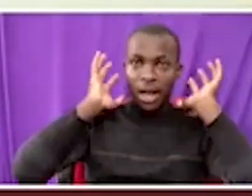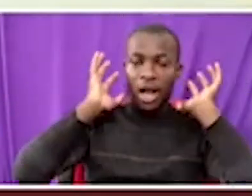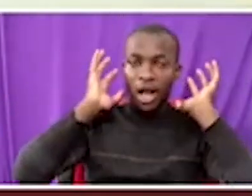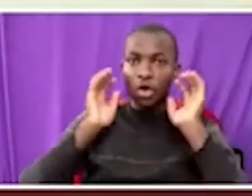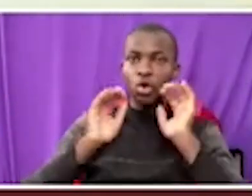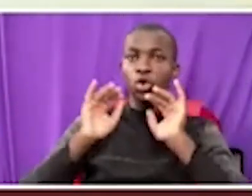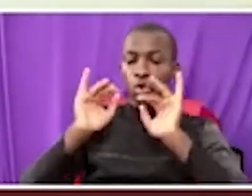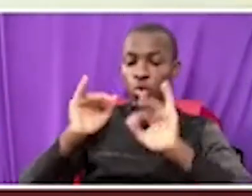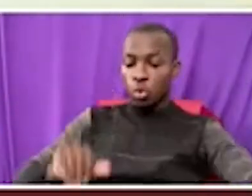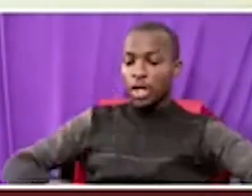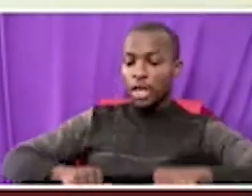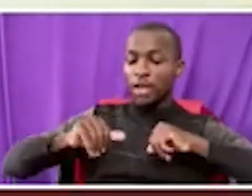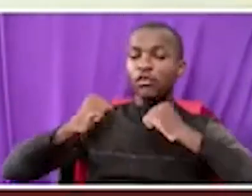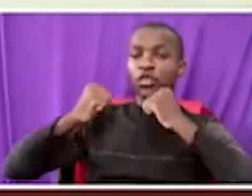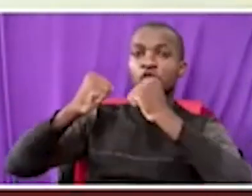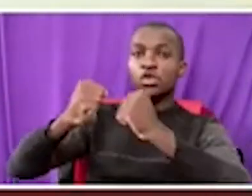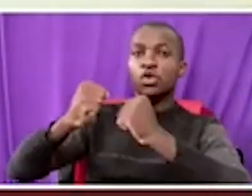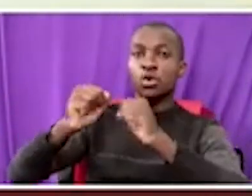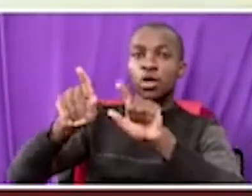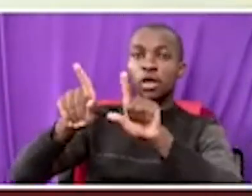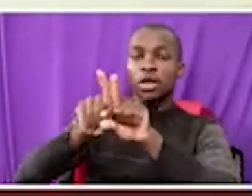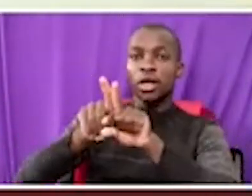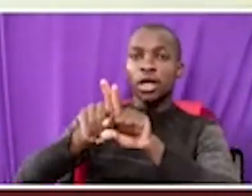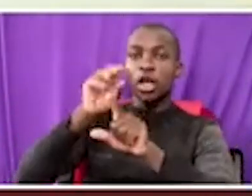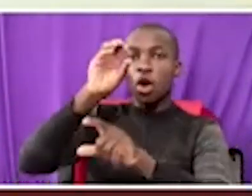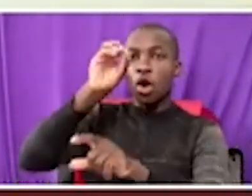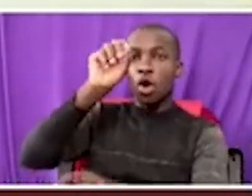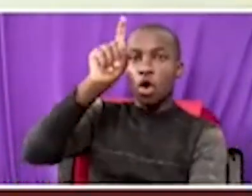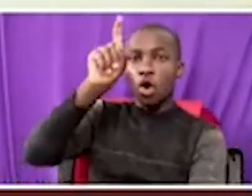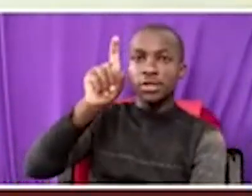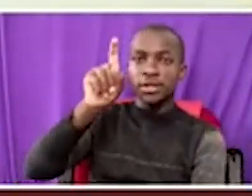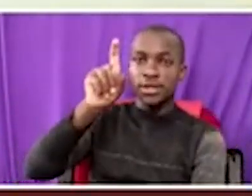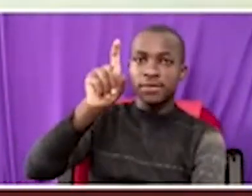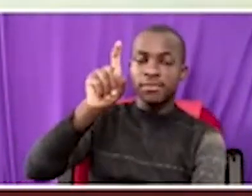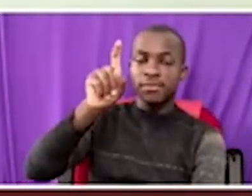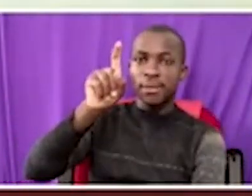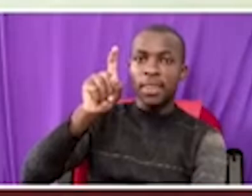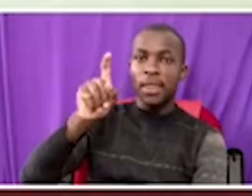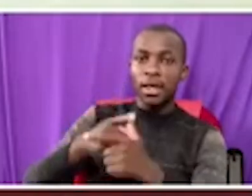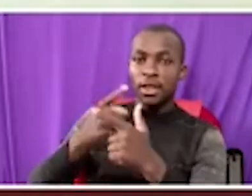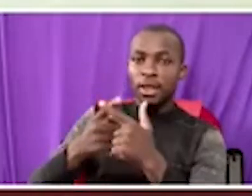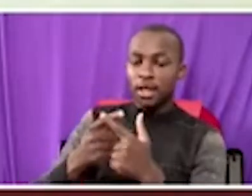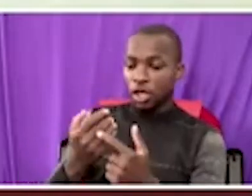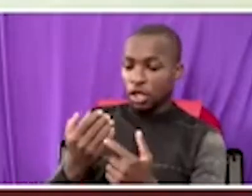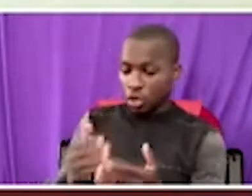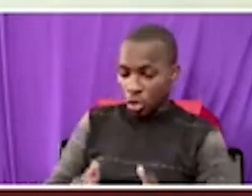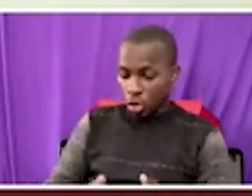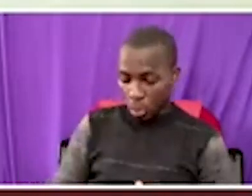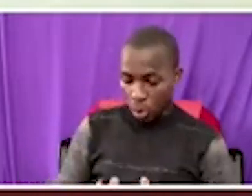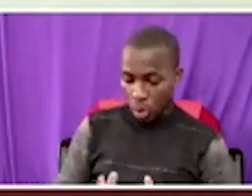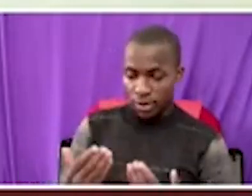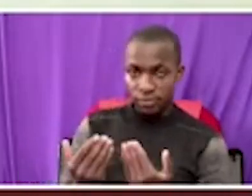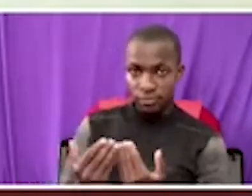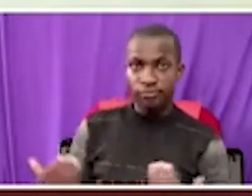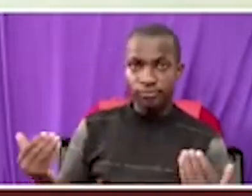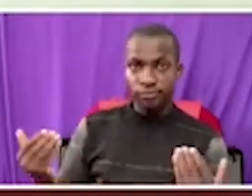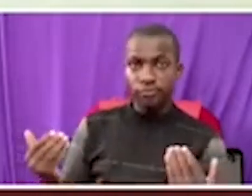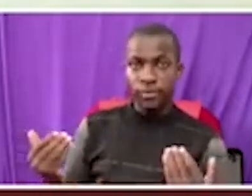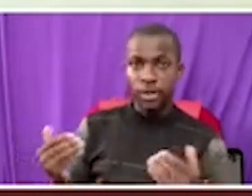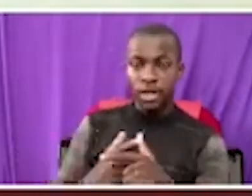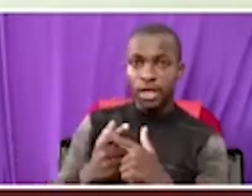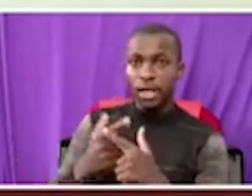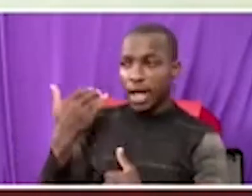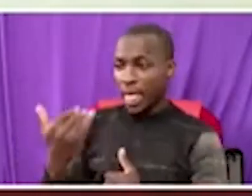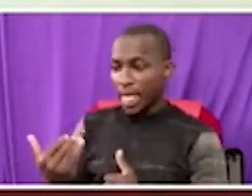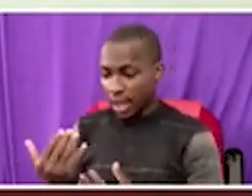eat straw like an ox. The infant will play near the hole of the cobra. The young child